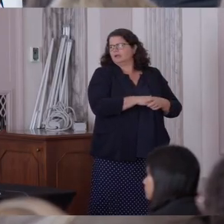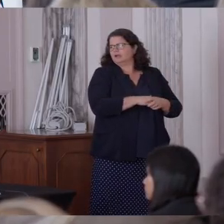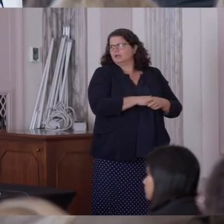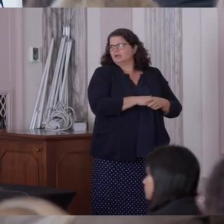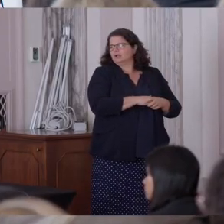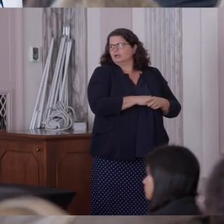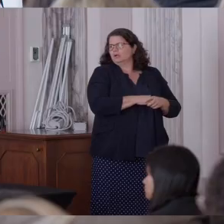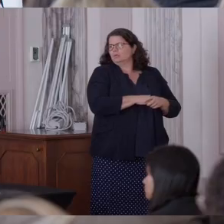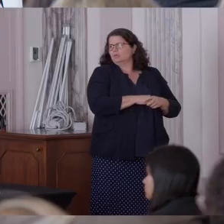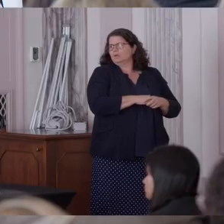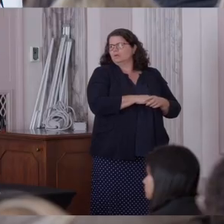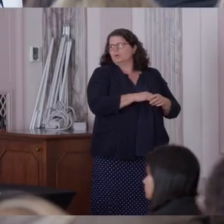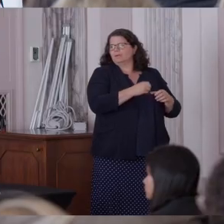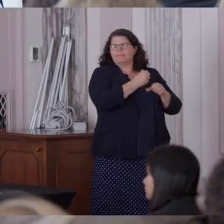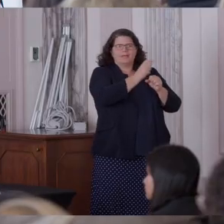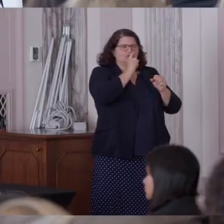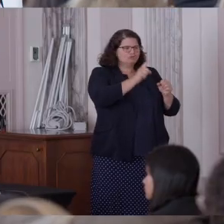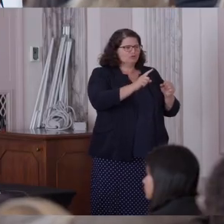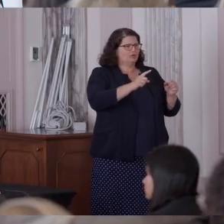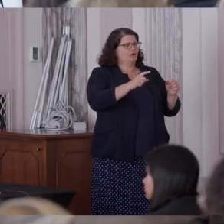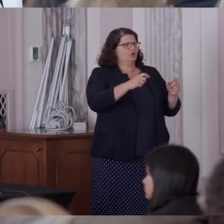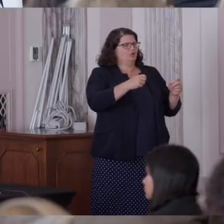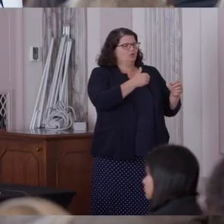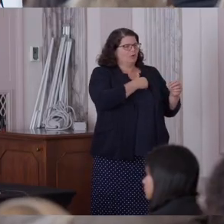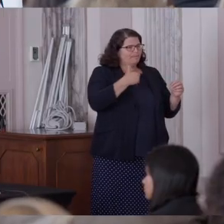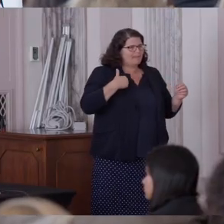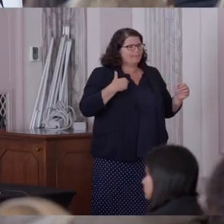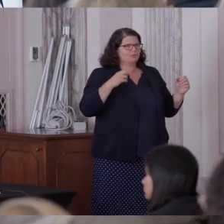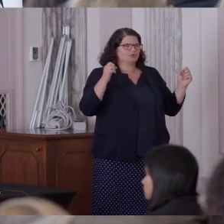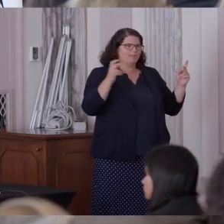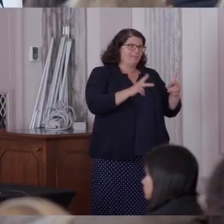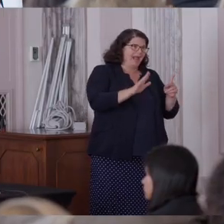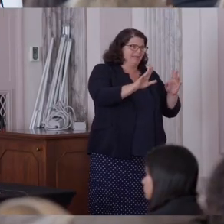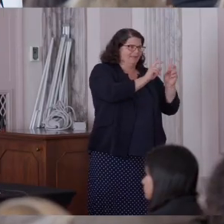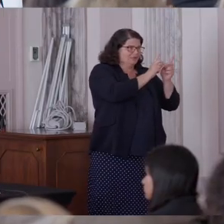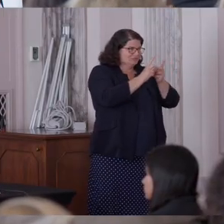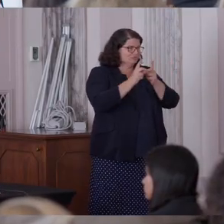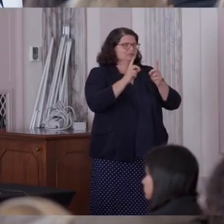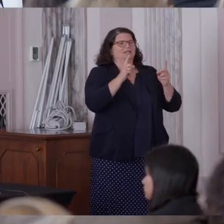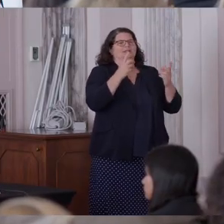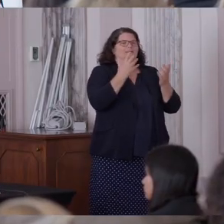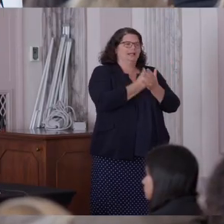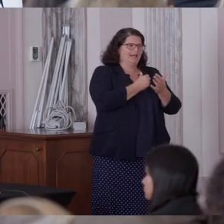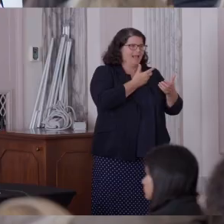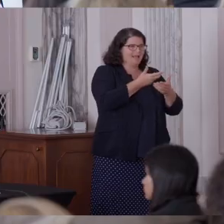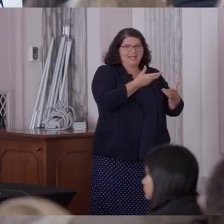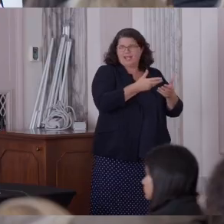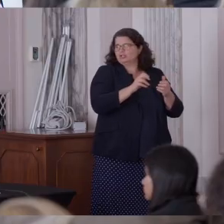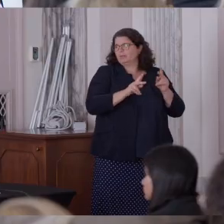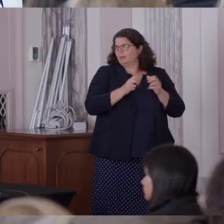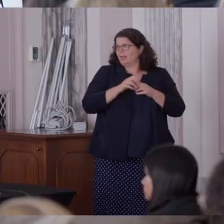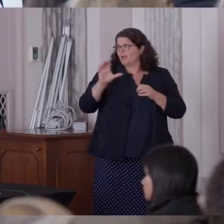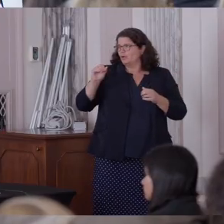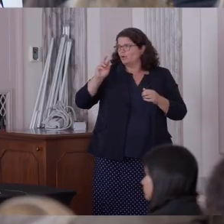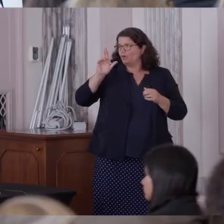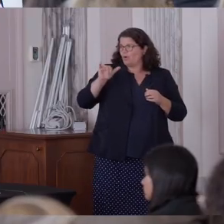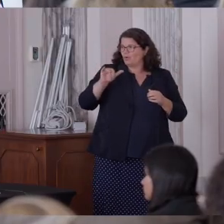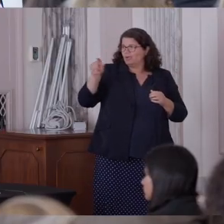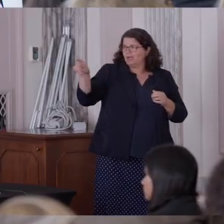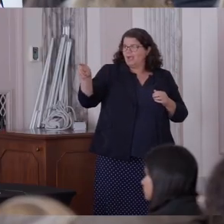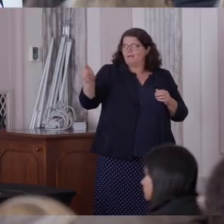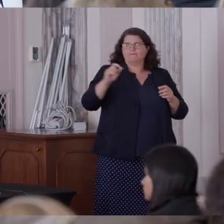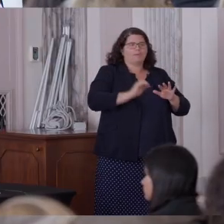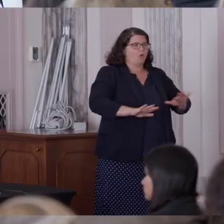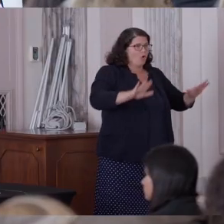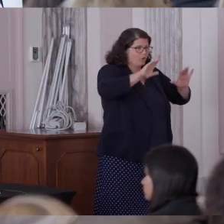third week of August. Your members are back in the districts, et cetera. We're trying to engage folks like Corey and, as I said, providers across the